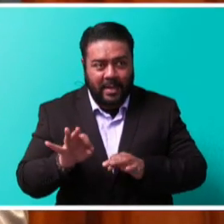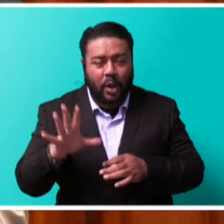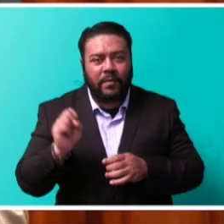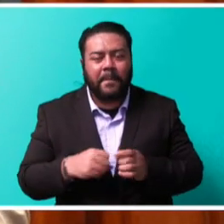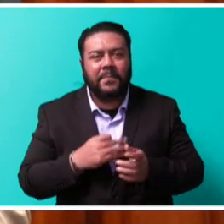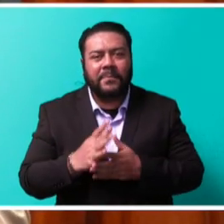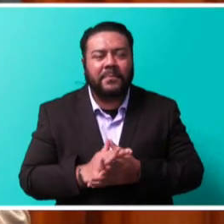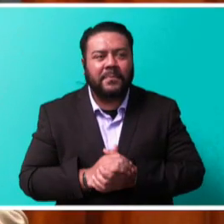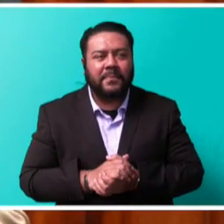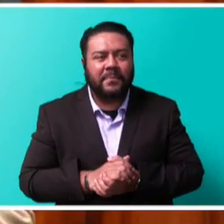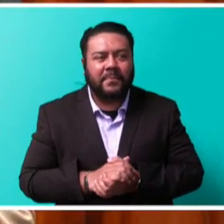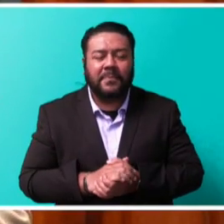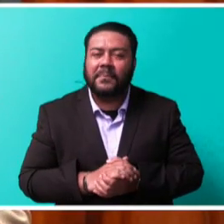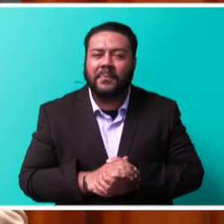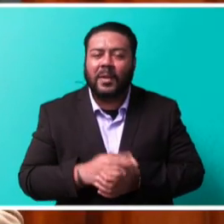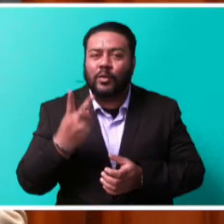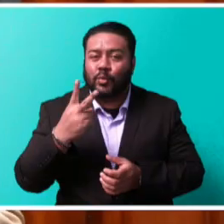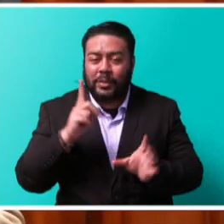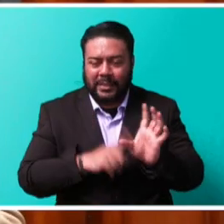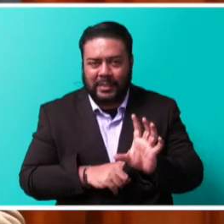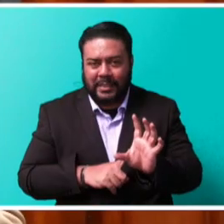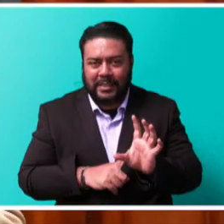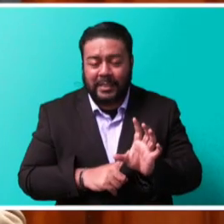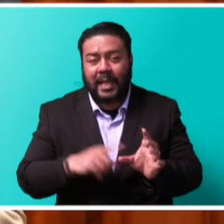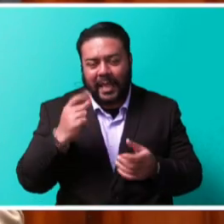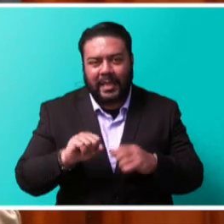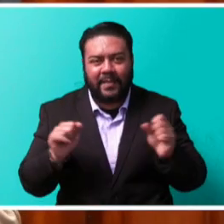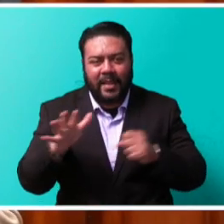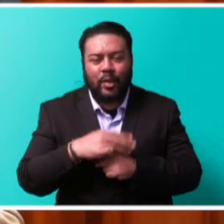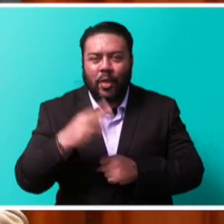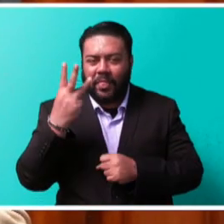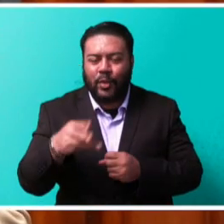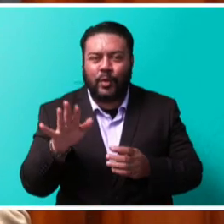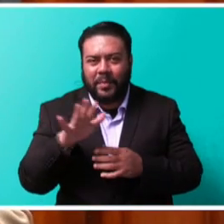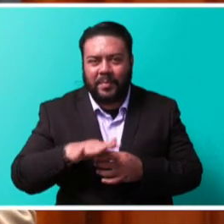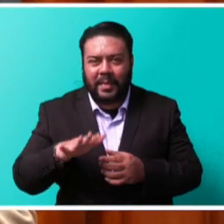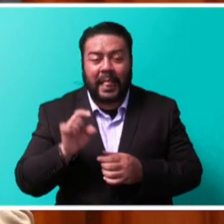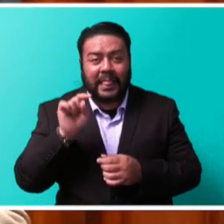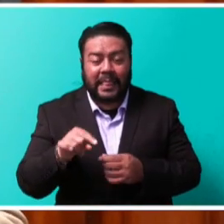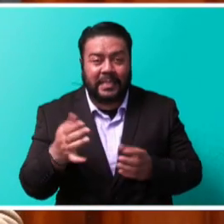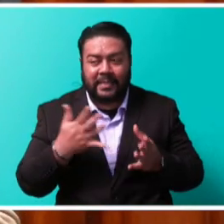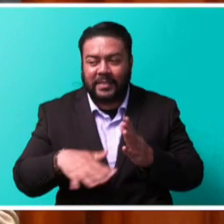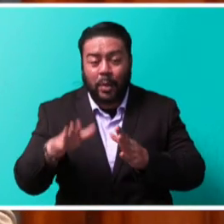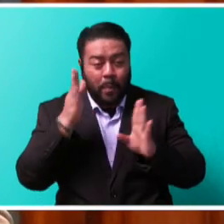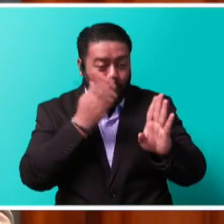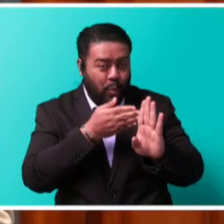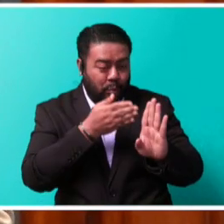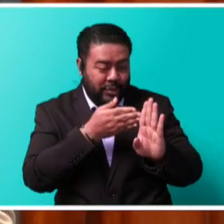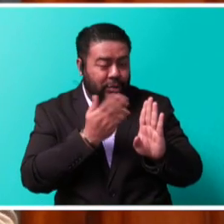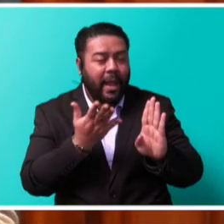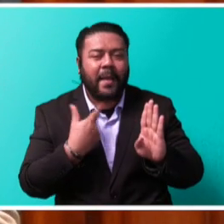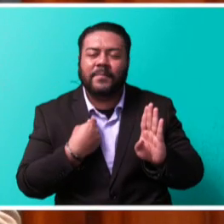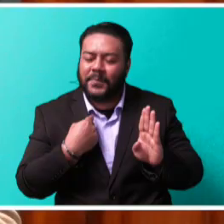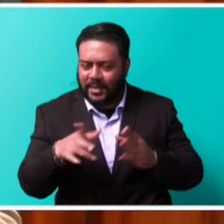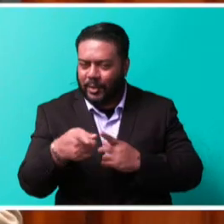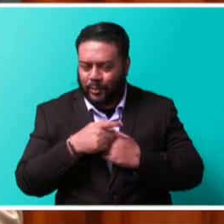of approximately 2 years and divided into 3 major phases. This phased approach has been adopted to ensure